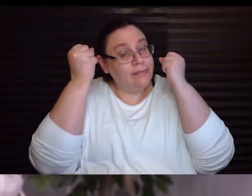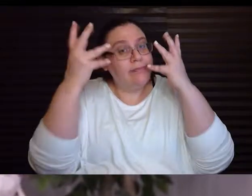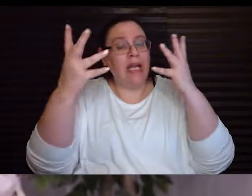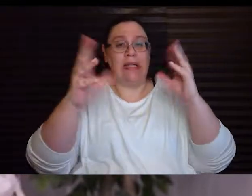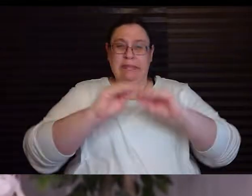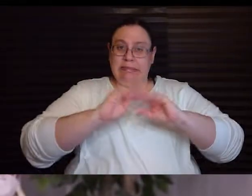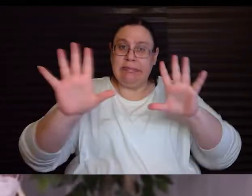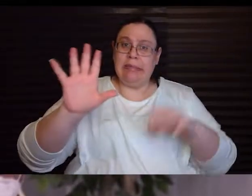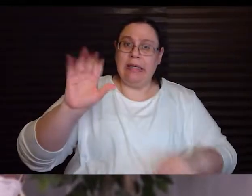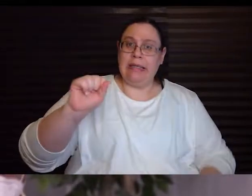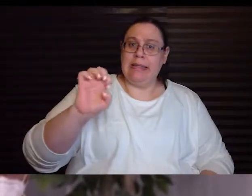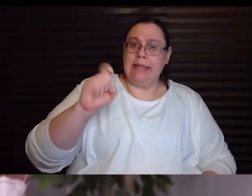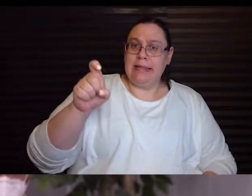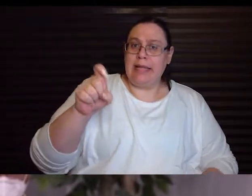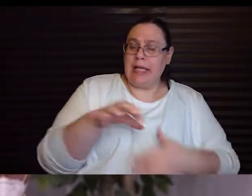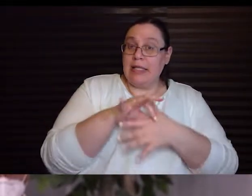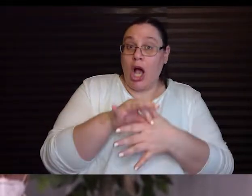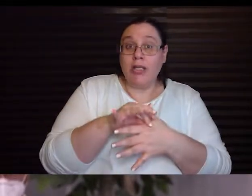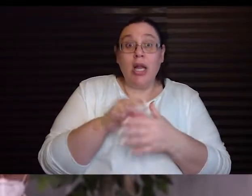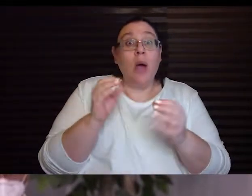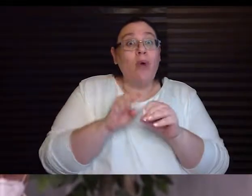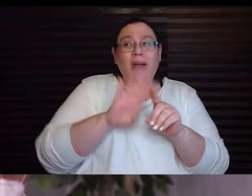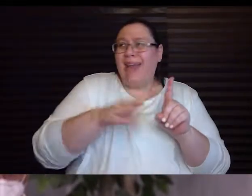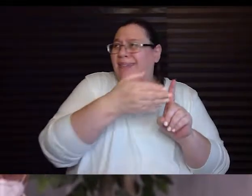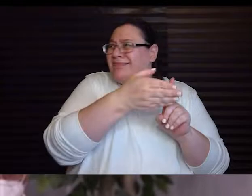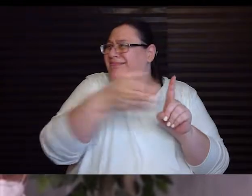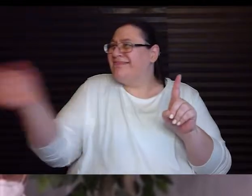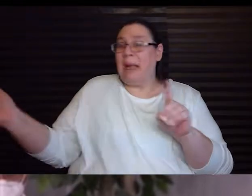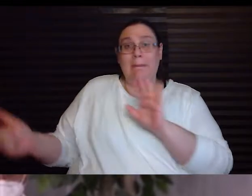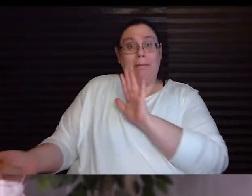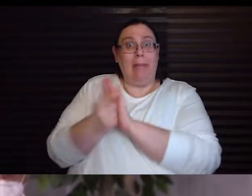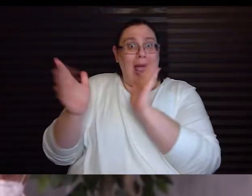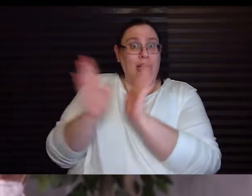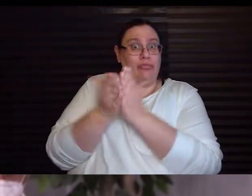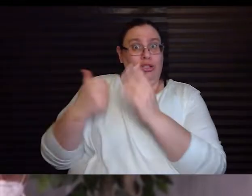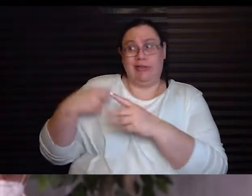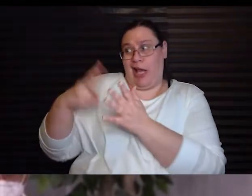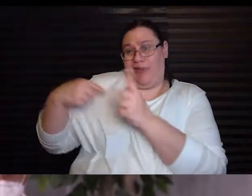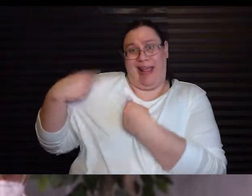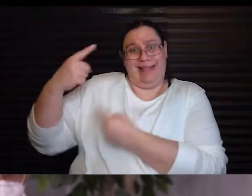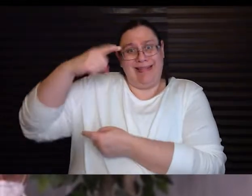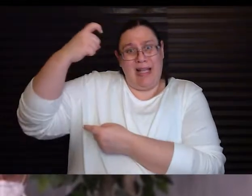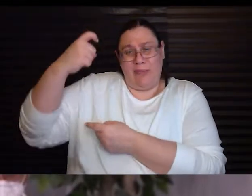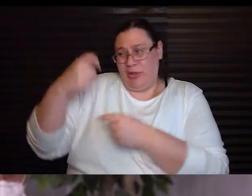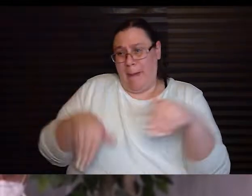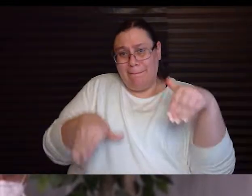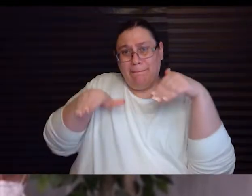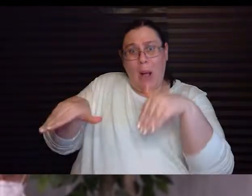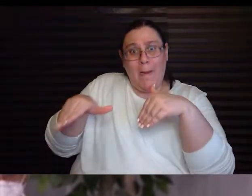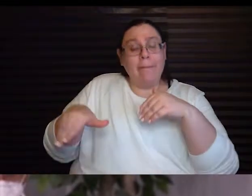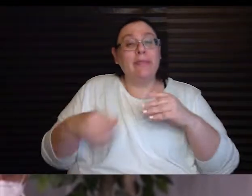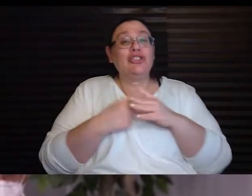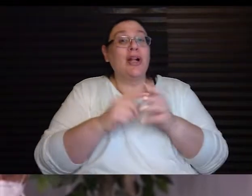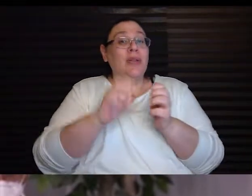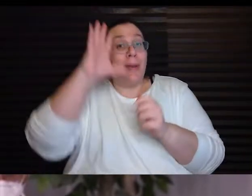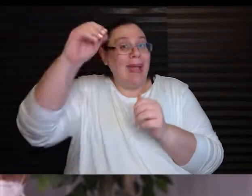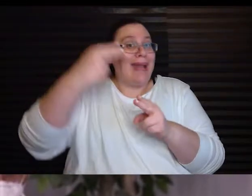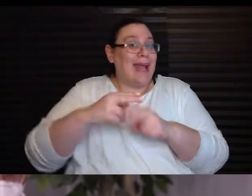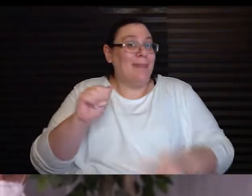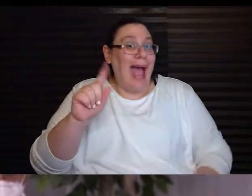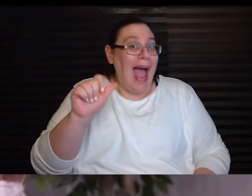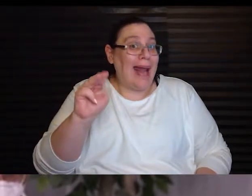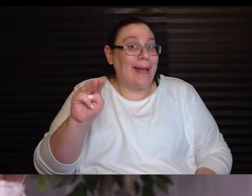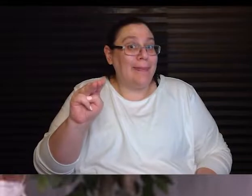of explicit sexual content, more than any of the banned books that I read this summer. It starts off with a guy named